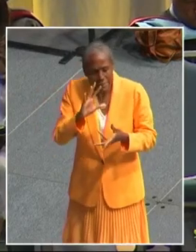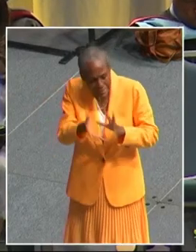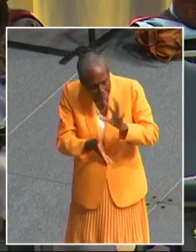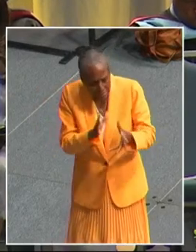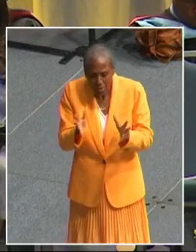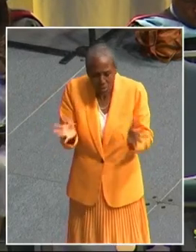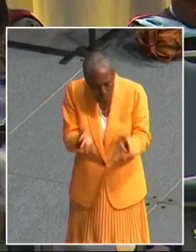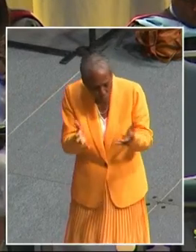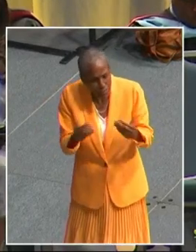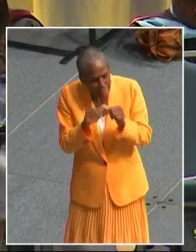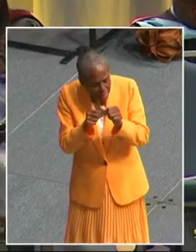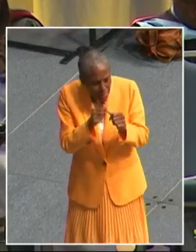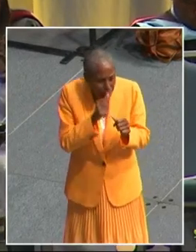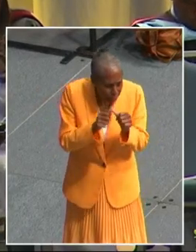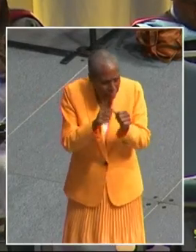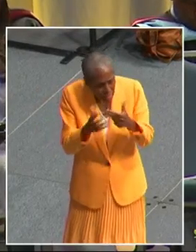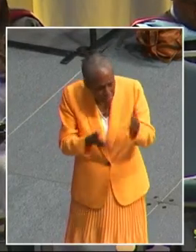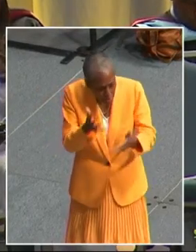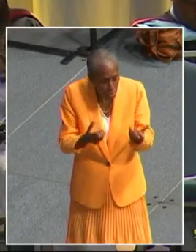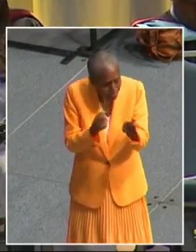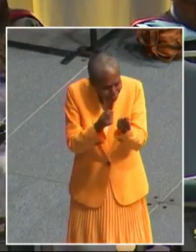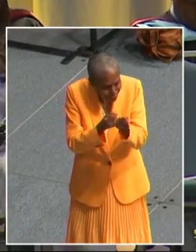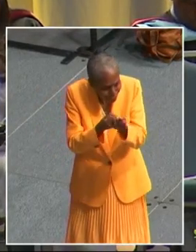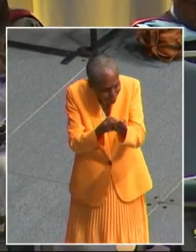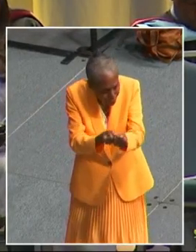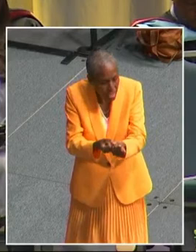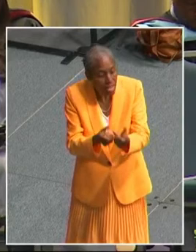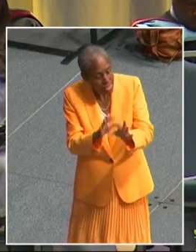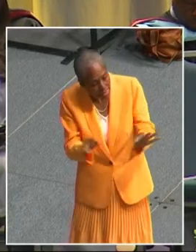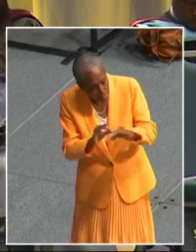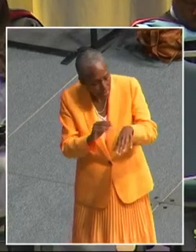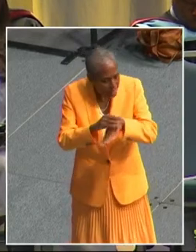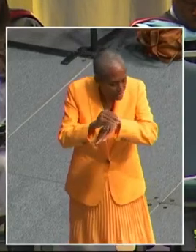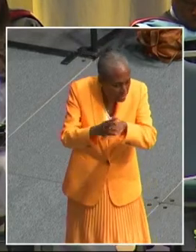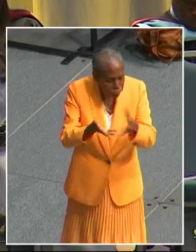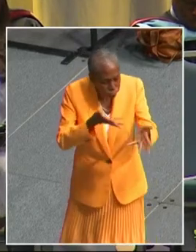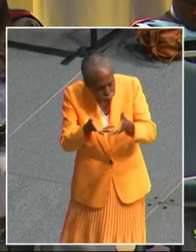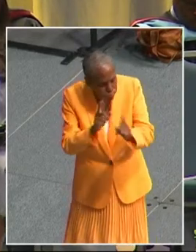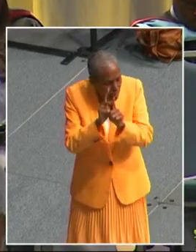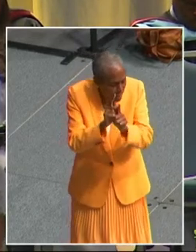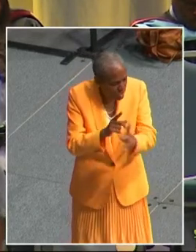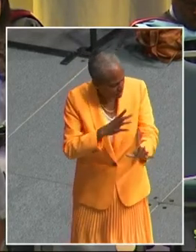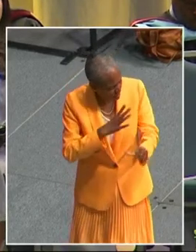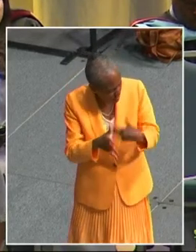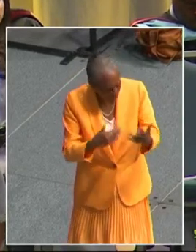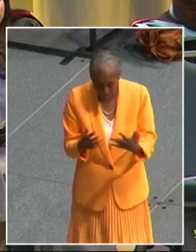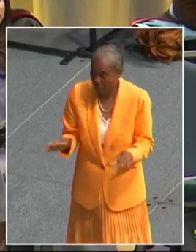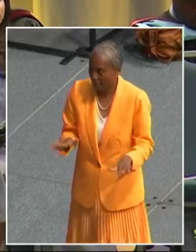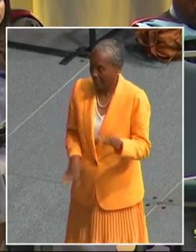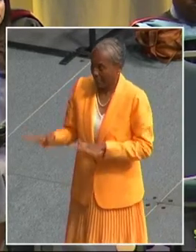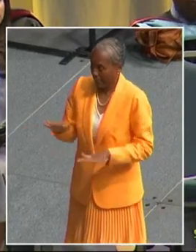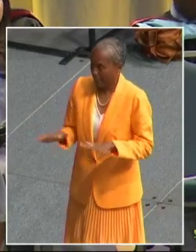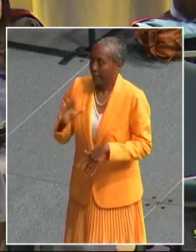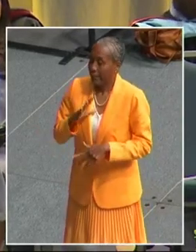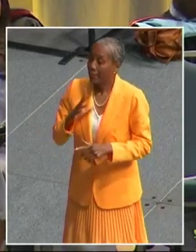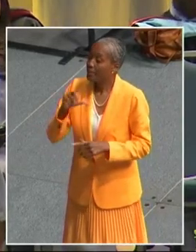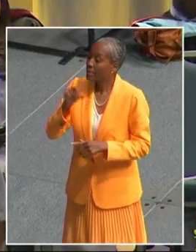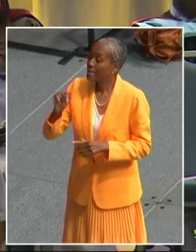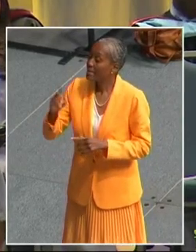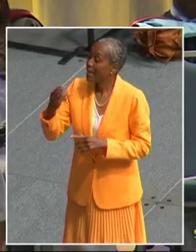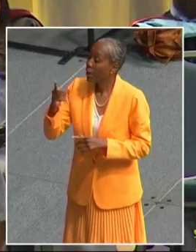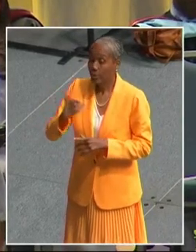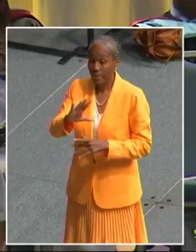helping him persist by providing important guidance and mentorship. So Zachary's